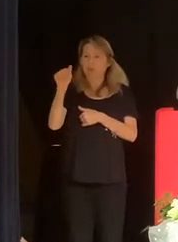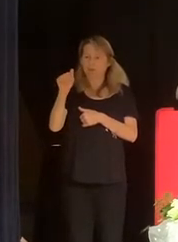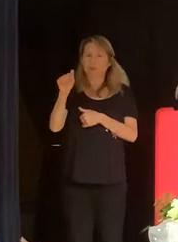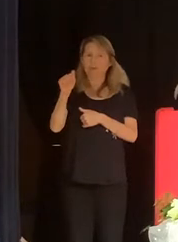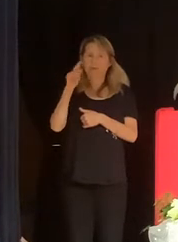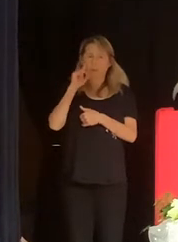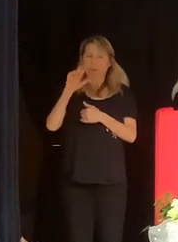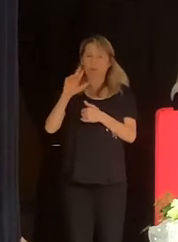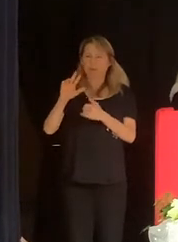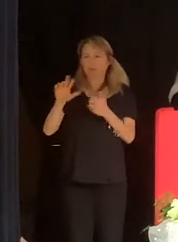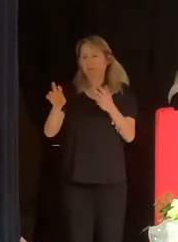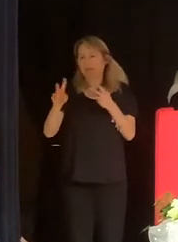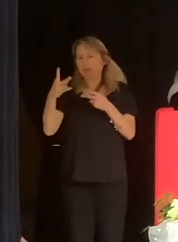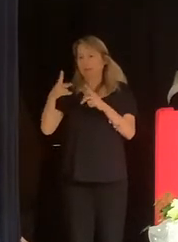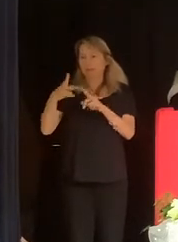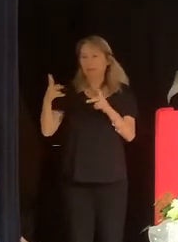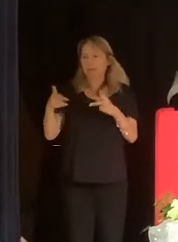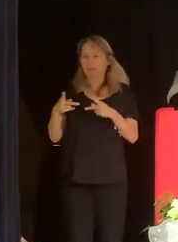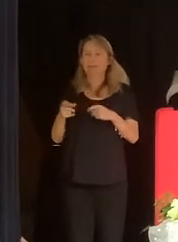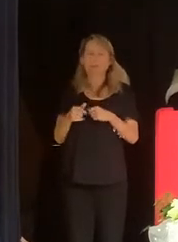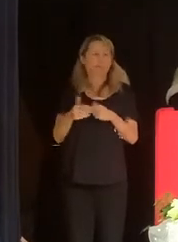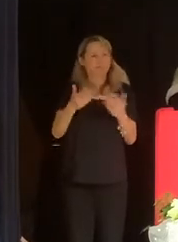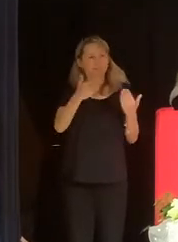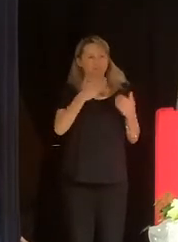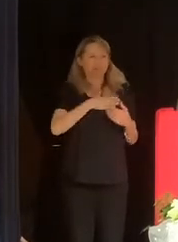the runner-up. Please come forward.